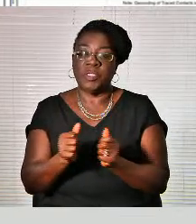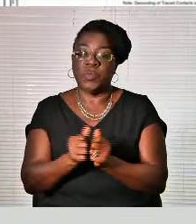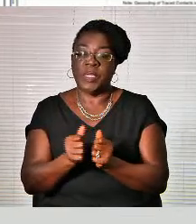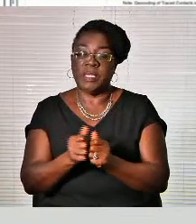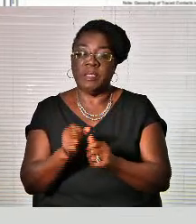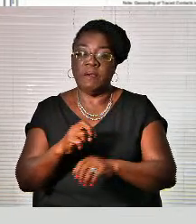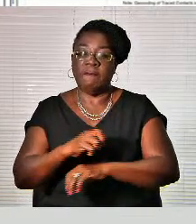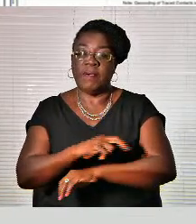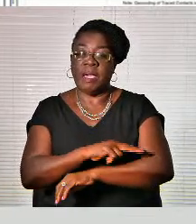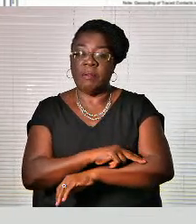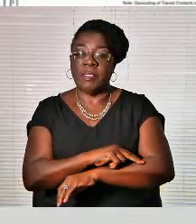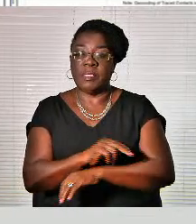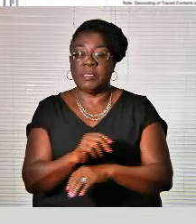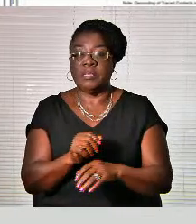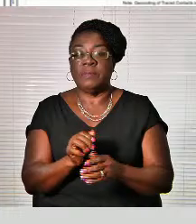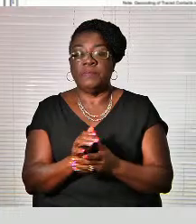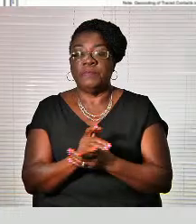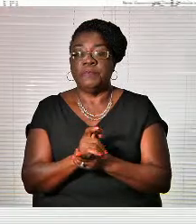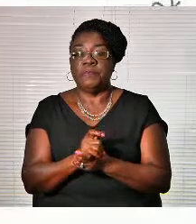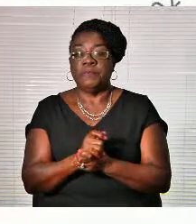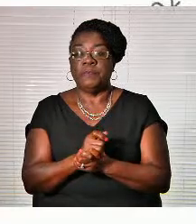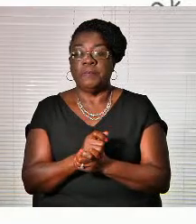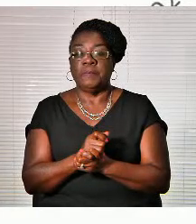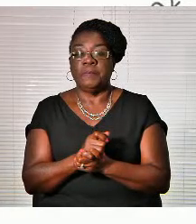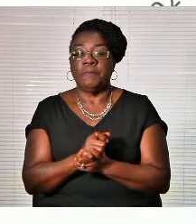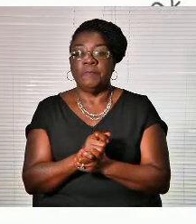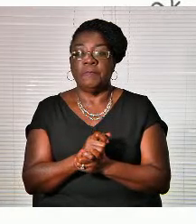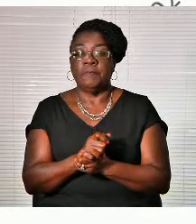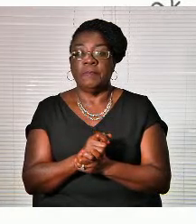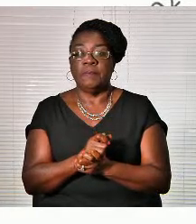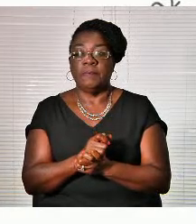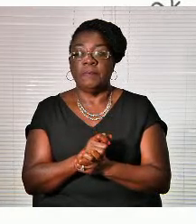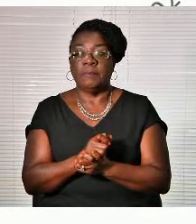can. Next.